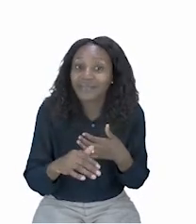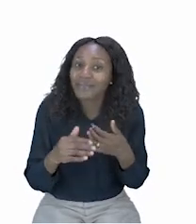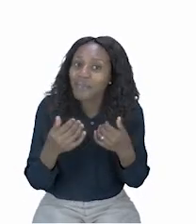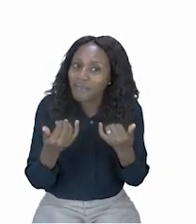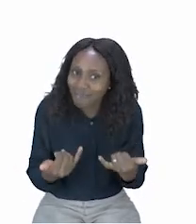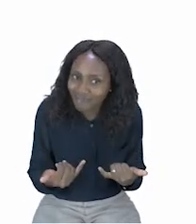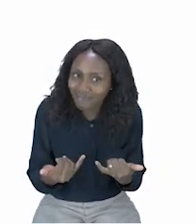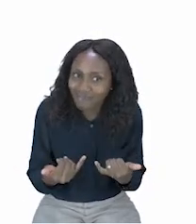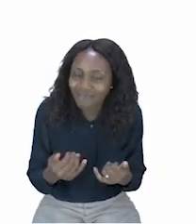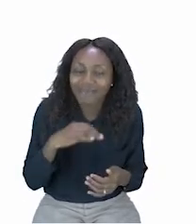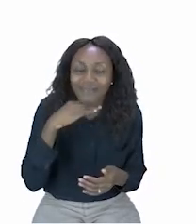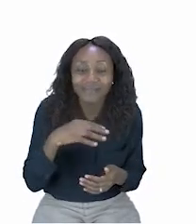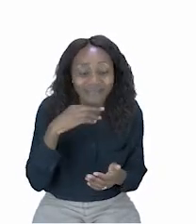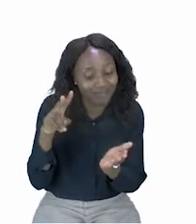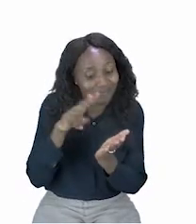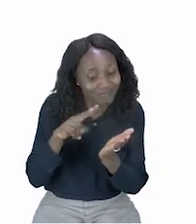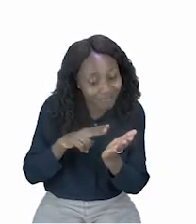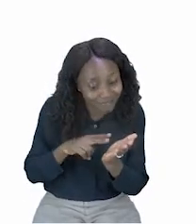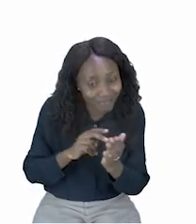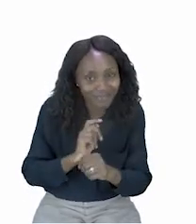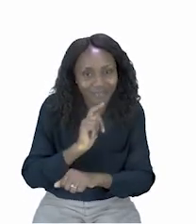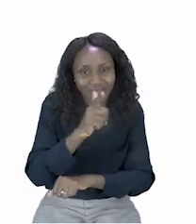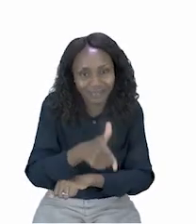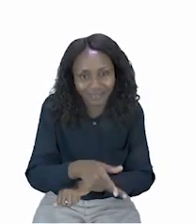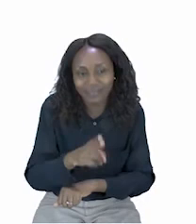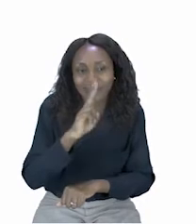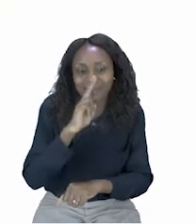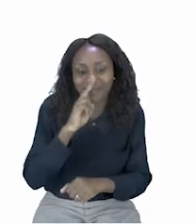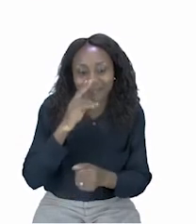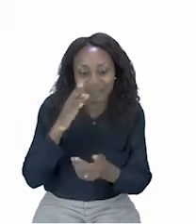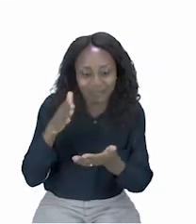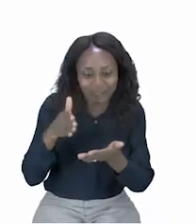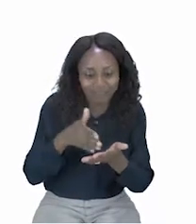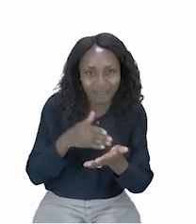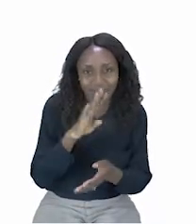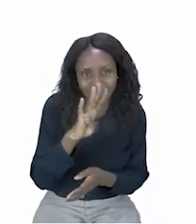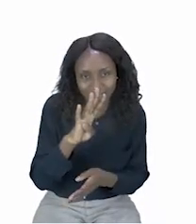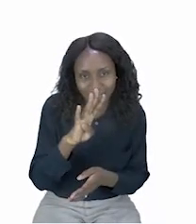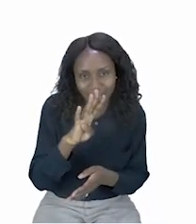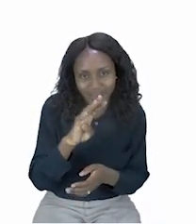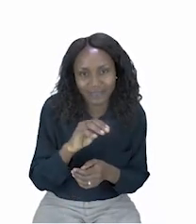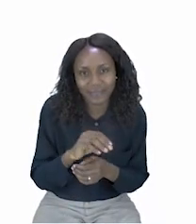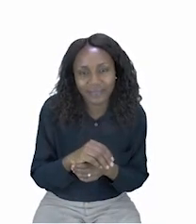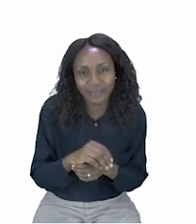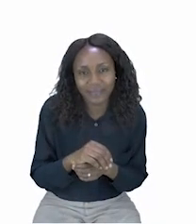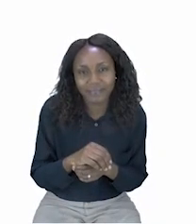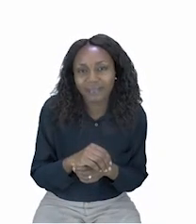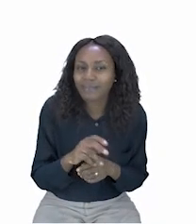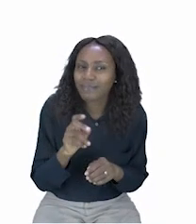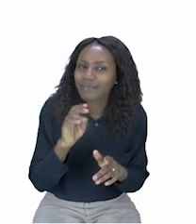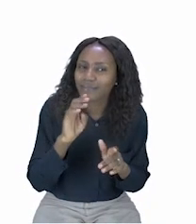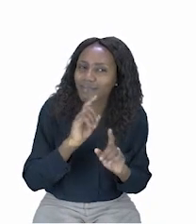a comprehension that is on page 4. This comprehension is talking about